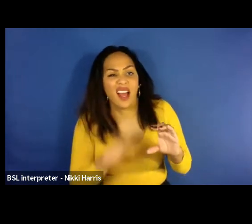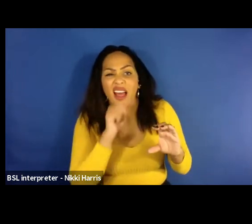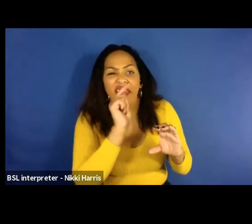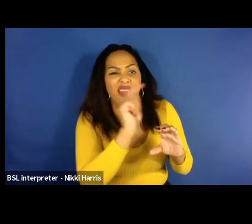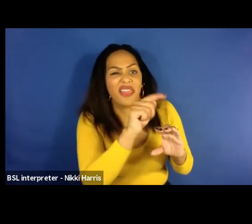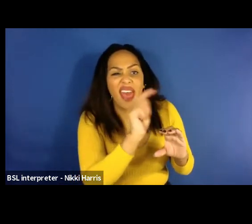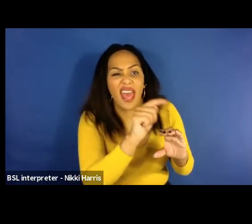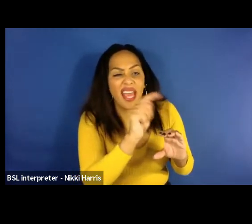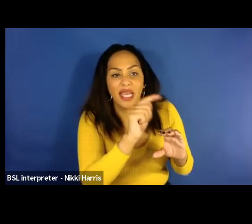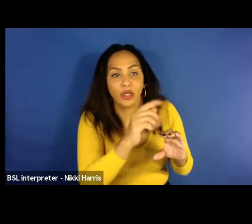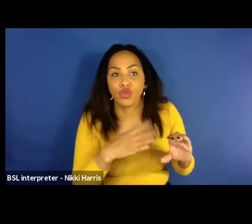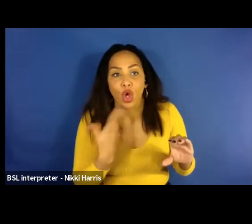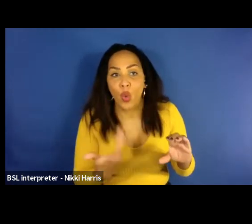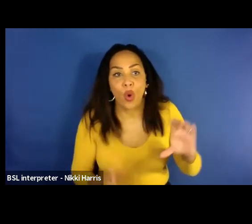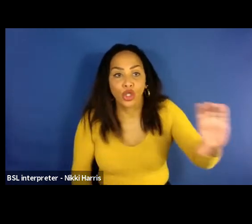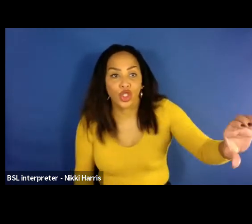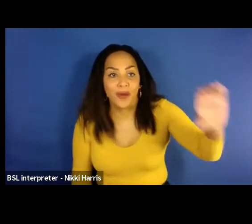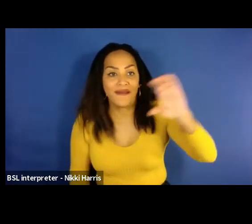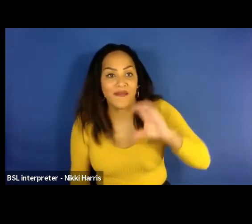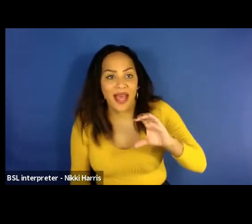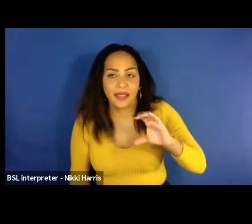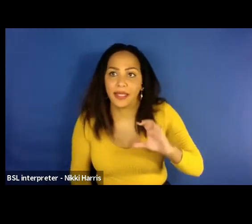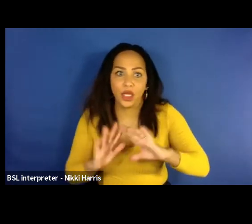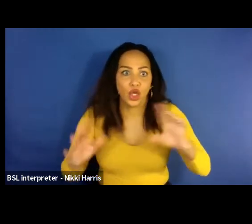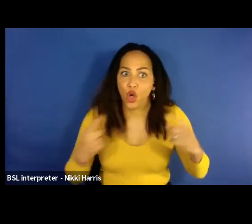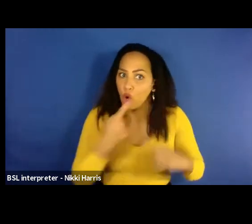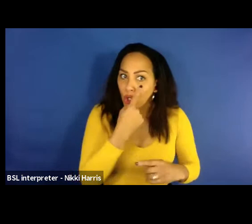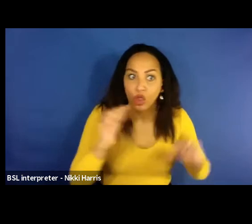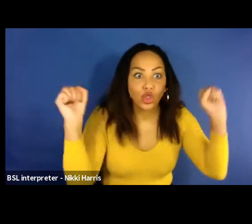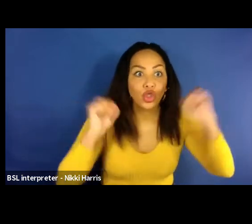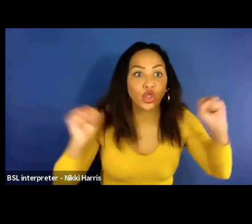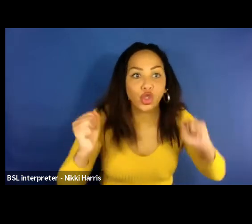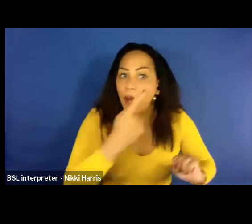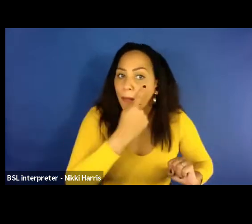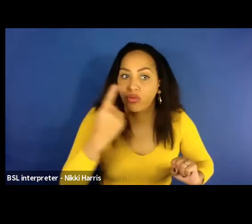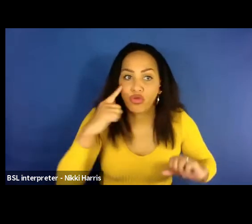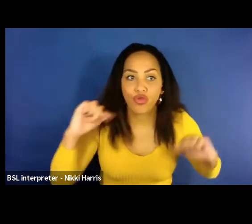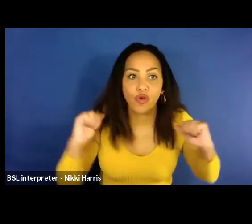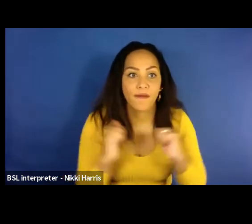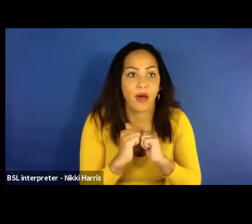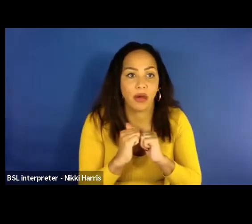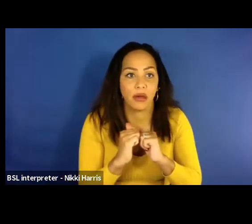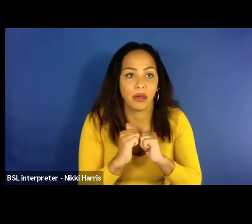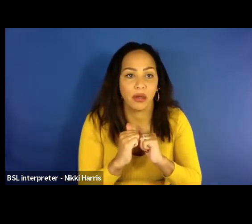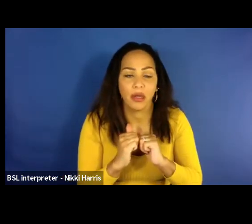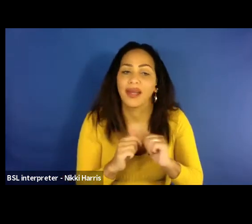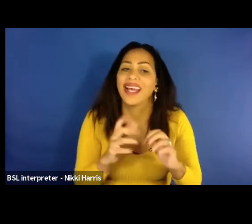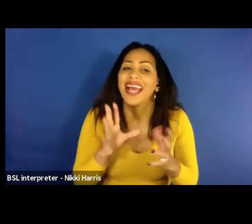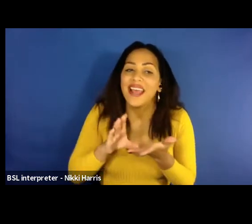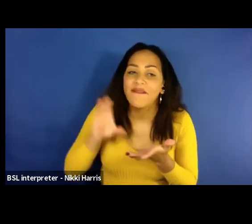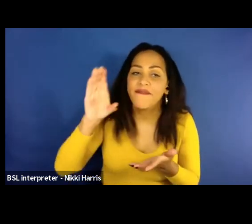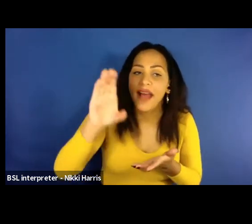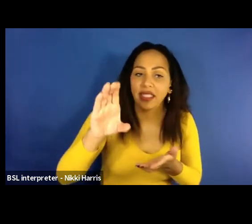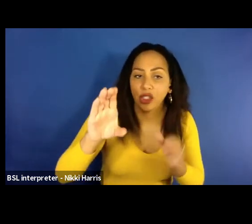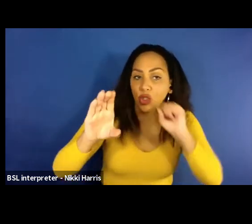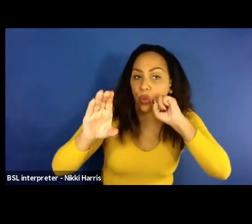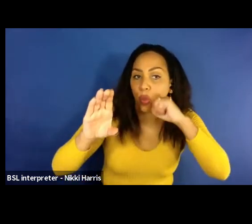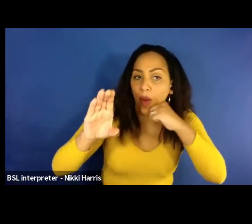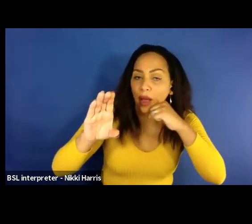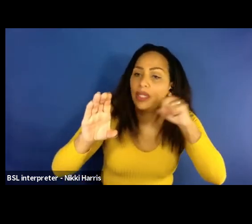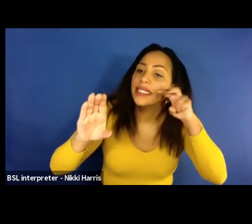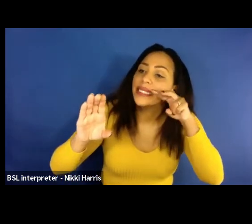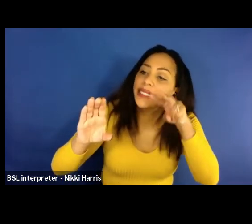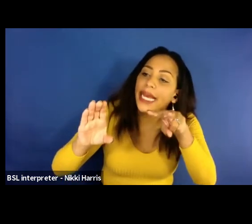proven. All right. Investors do not want to invest in something which is not proven. What investors want to do is see that there